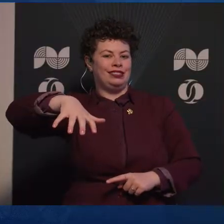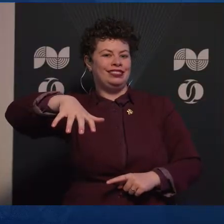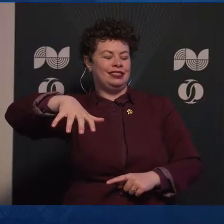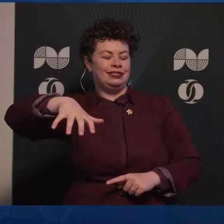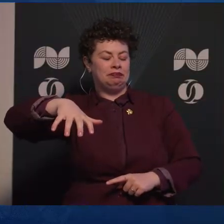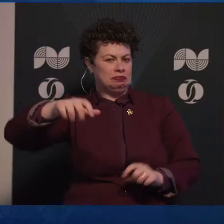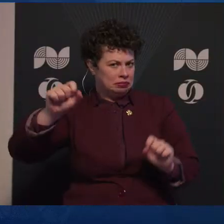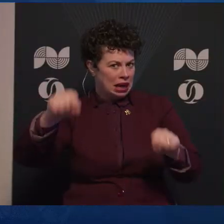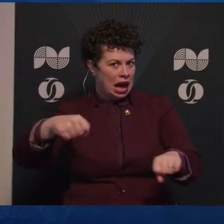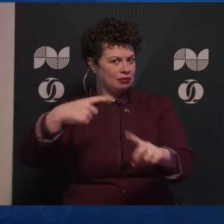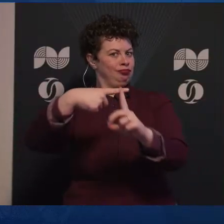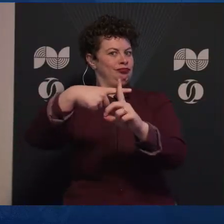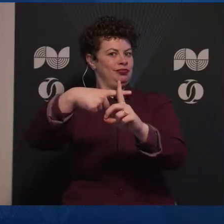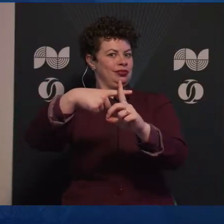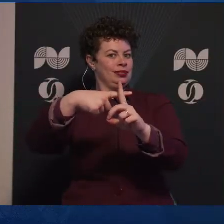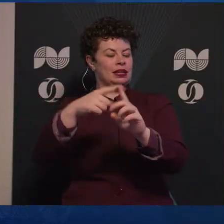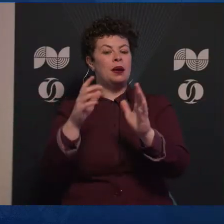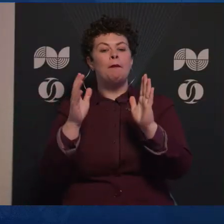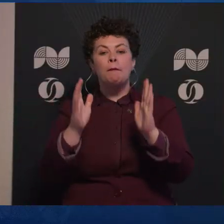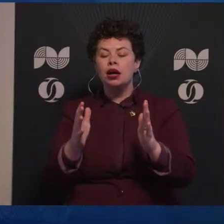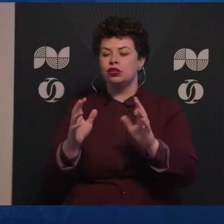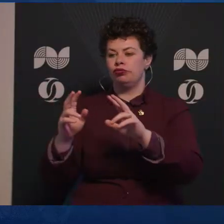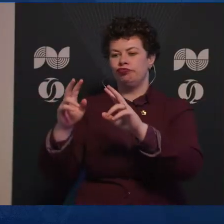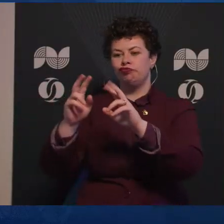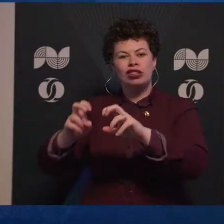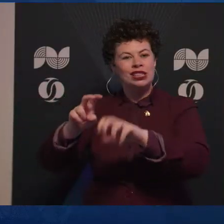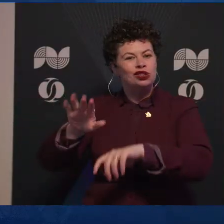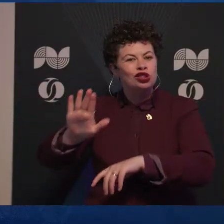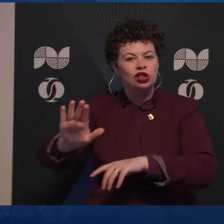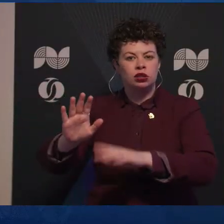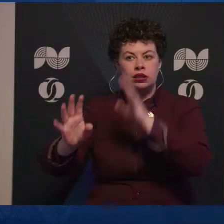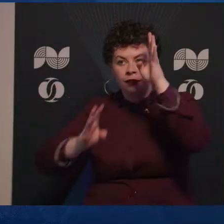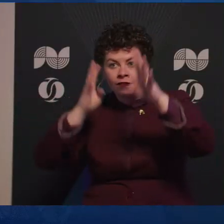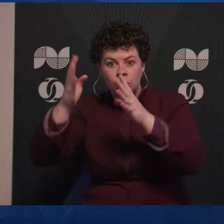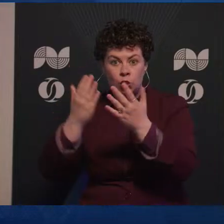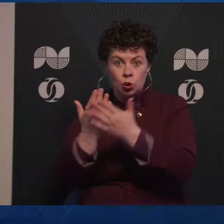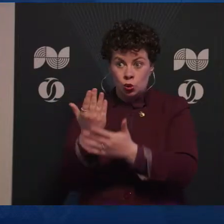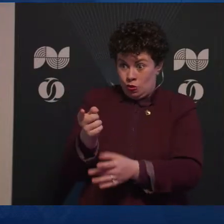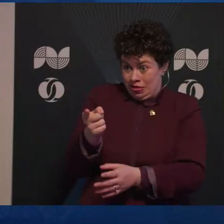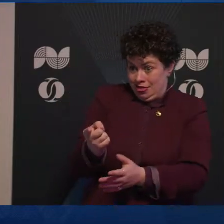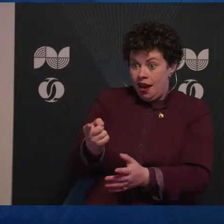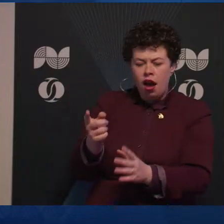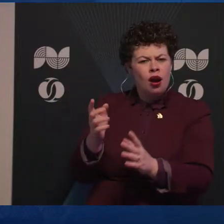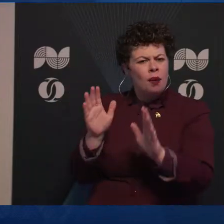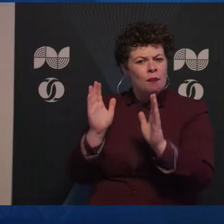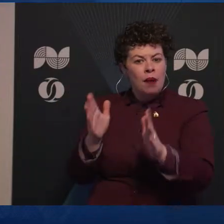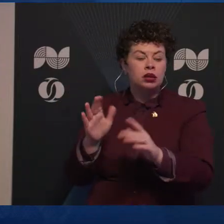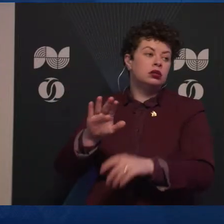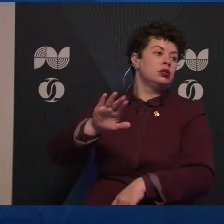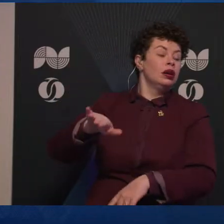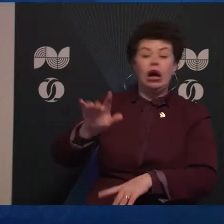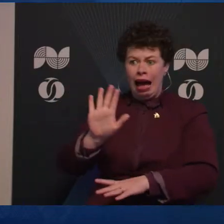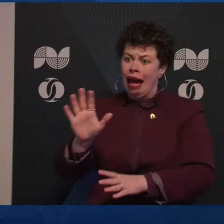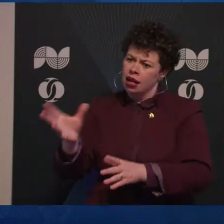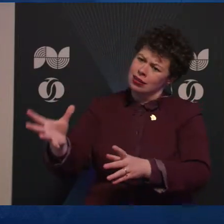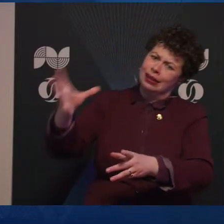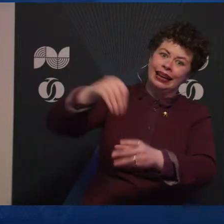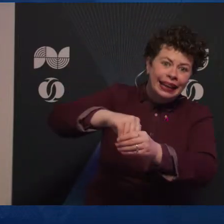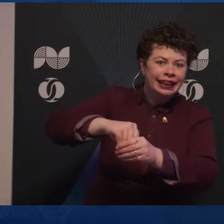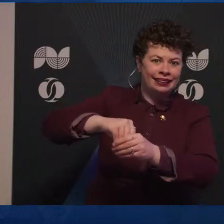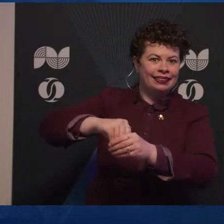to use the R&D, the innovation that is currently underway towards